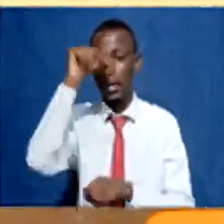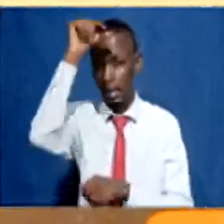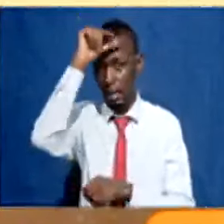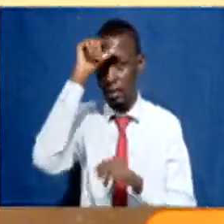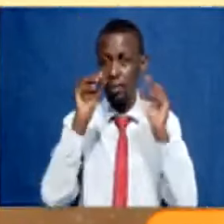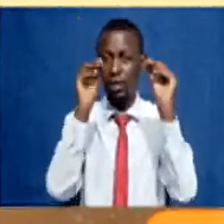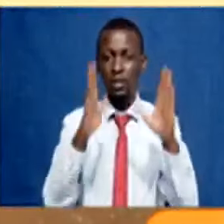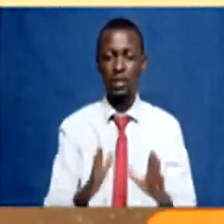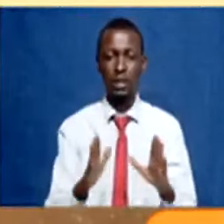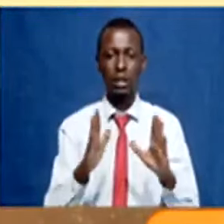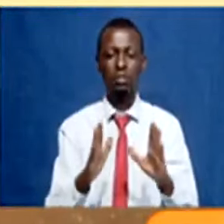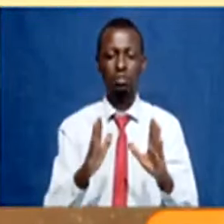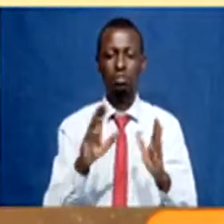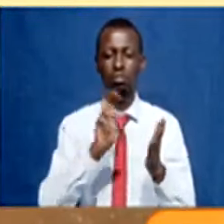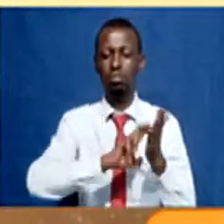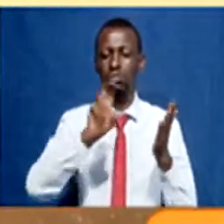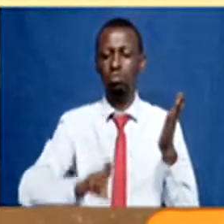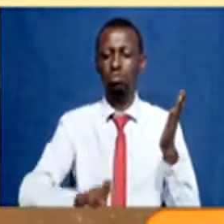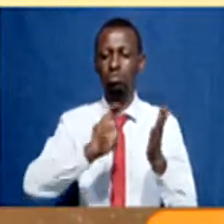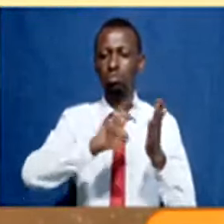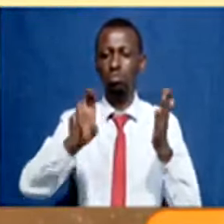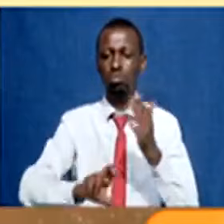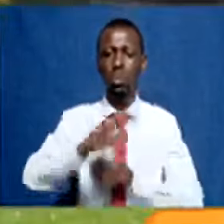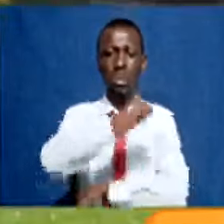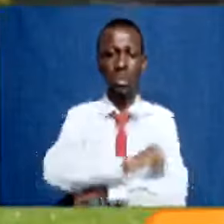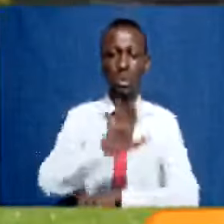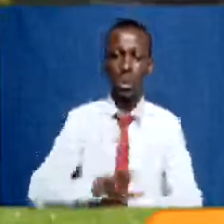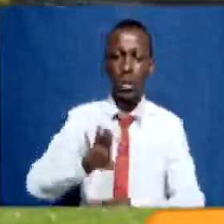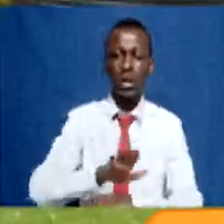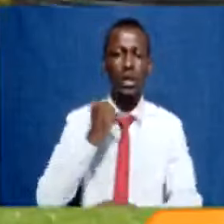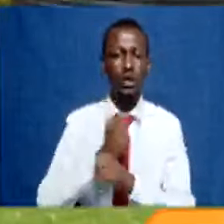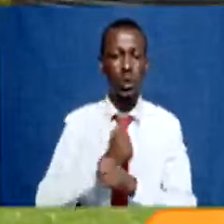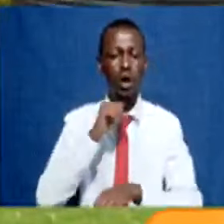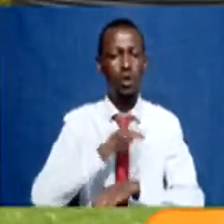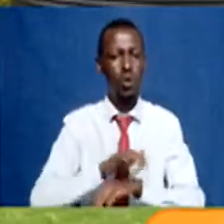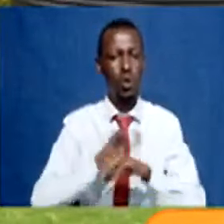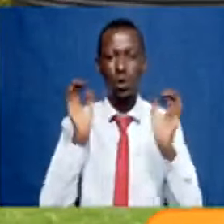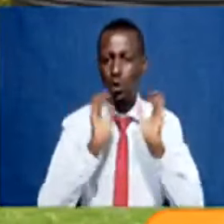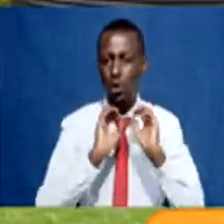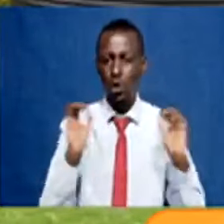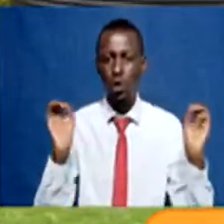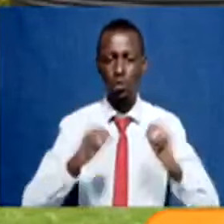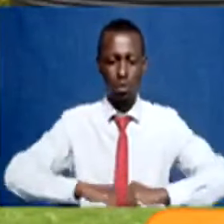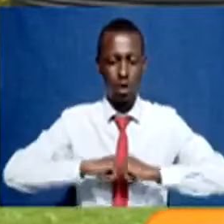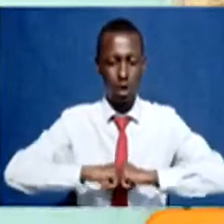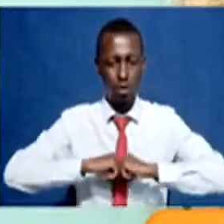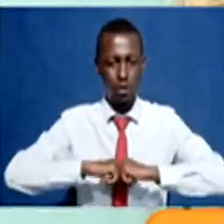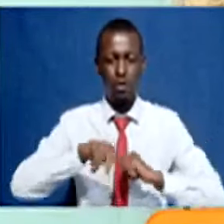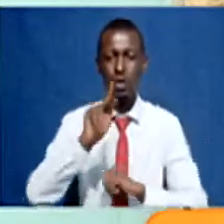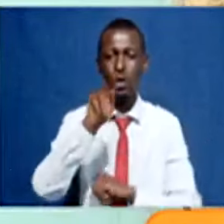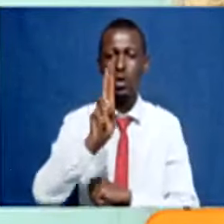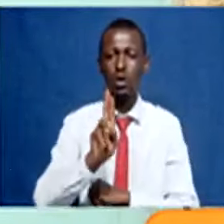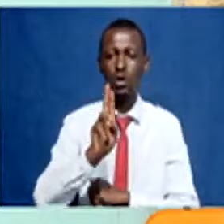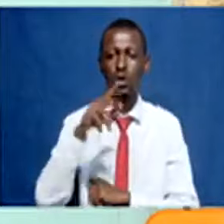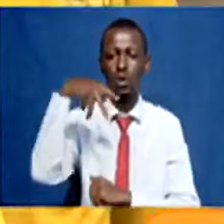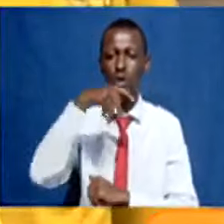teachers withdrew from the institution, citing a hostile working environment, a position that KUPPET officials from Nyamira Branch